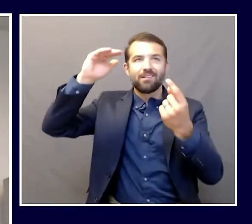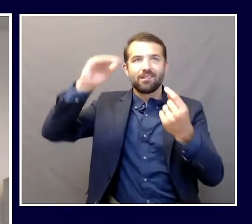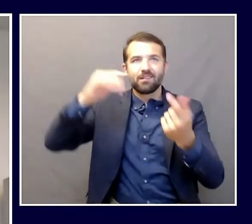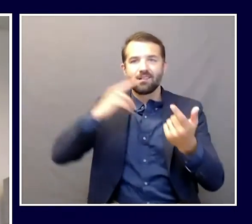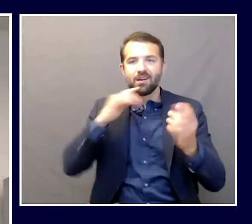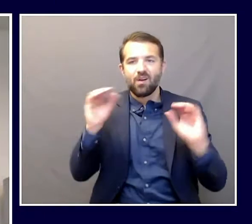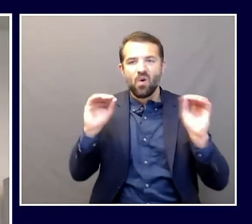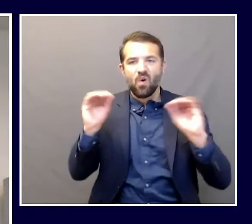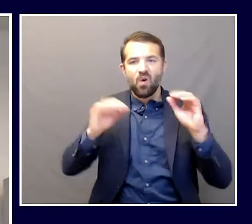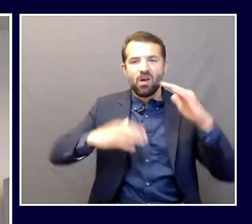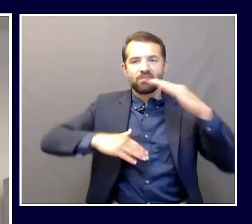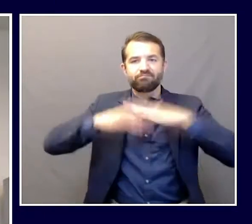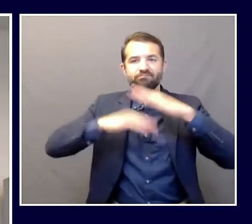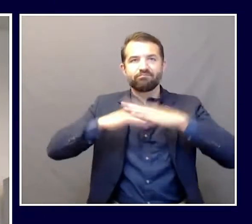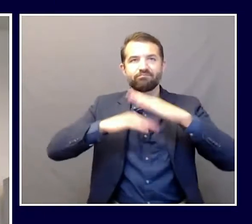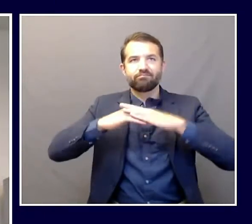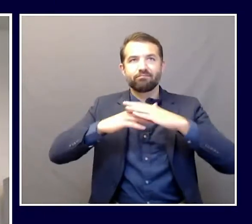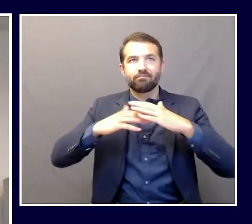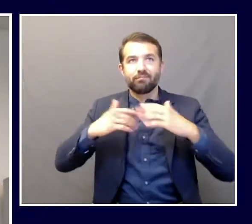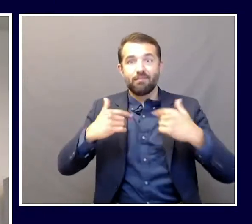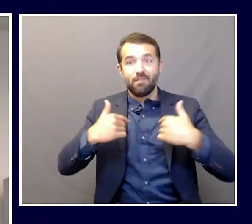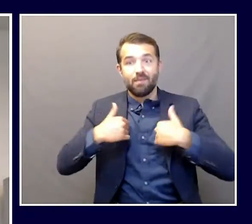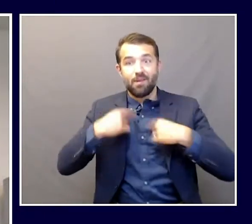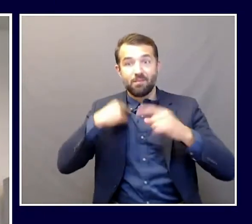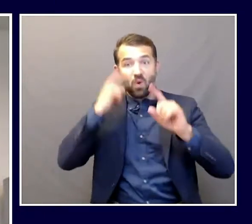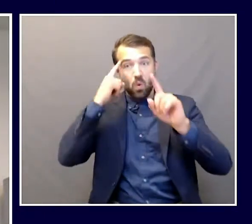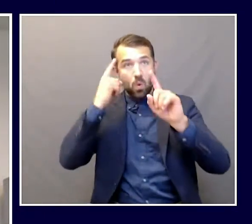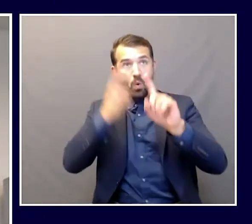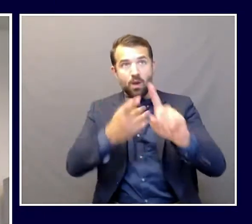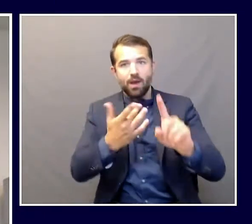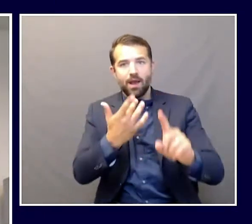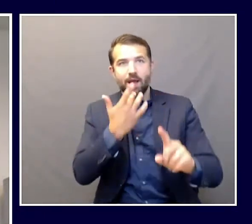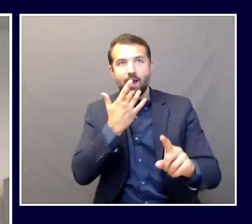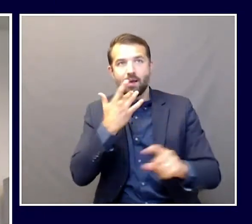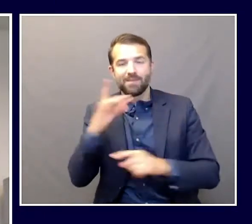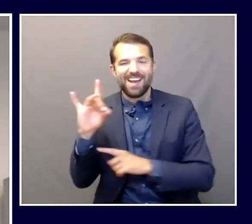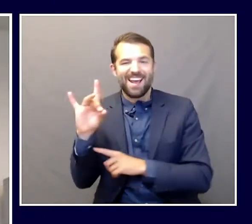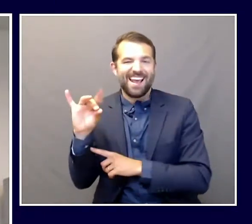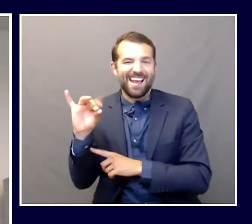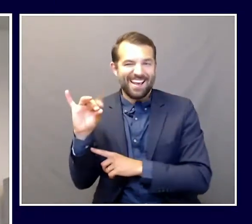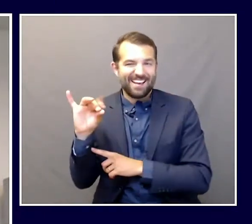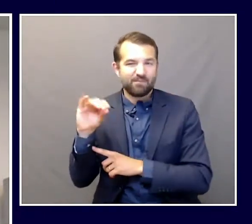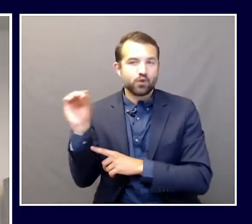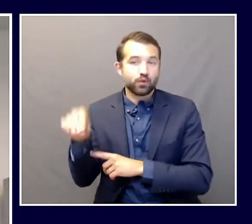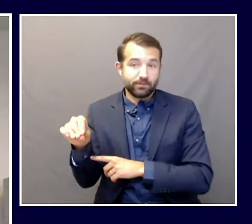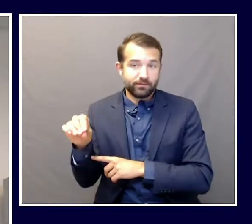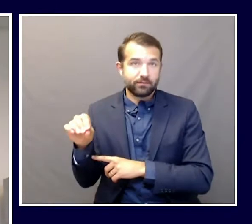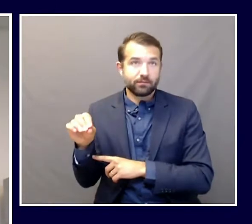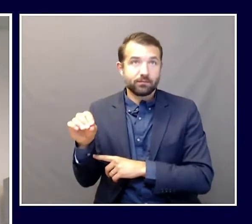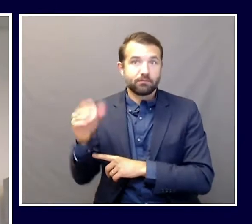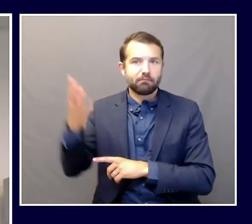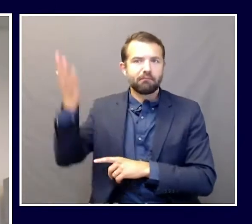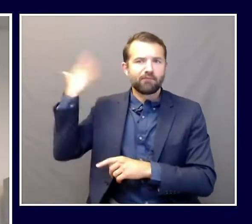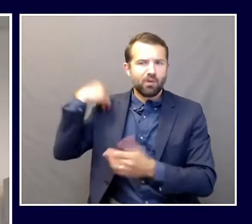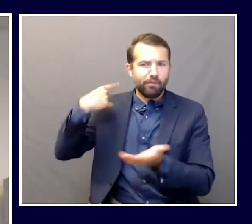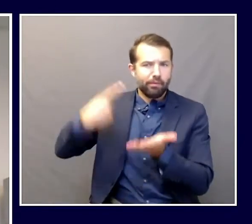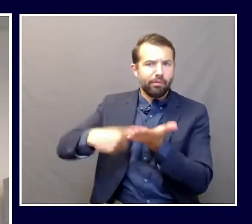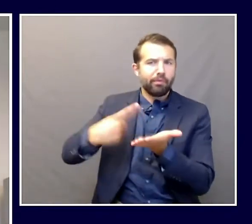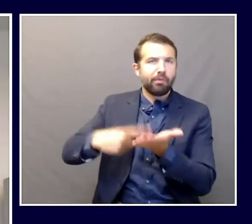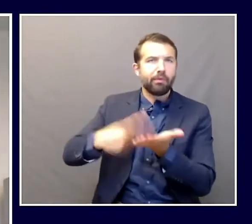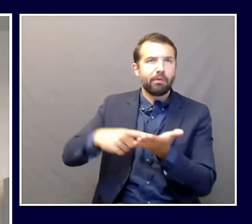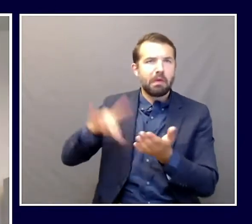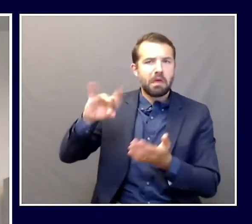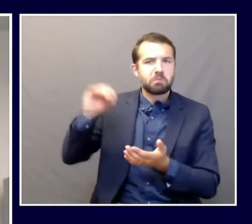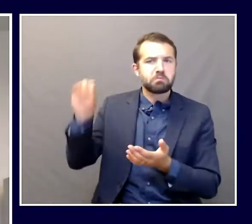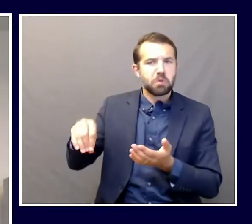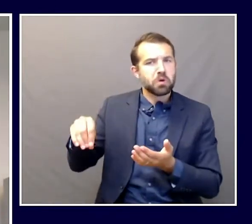like to see is in the order of 80%. That's in the ballpark we've been in previously. But that may be a number where